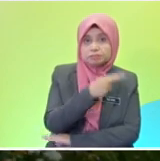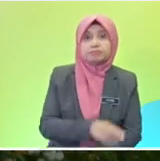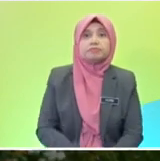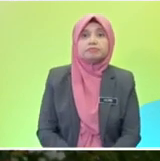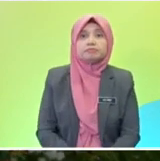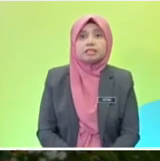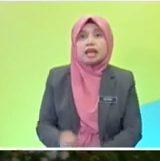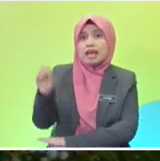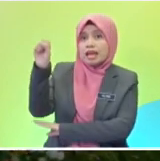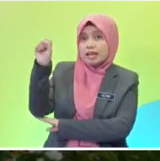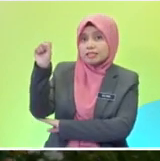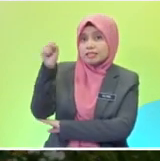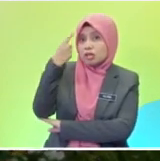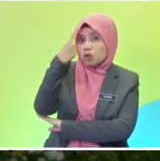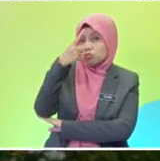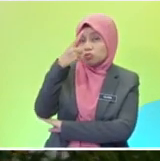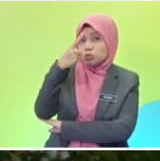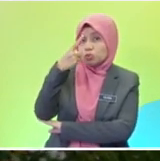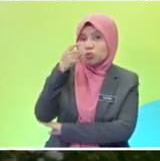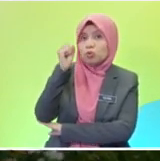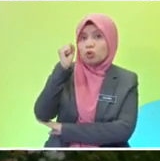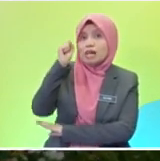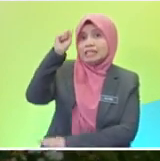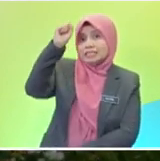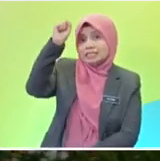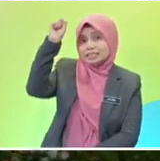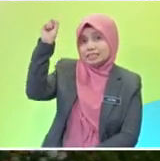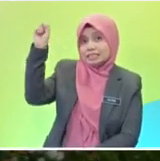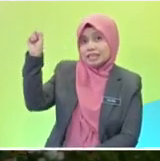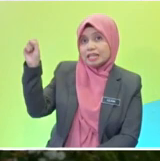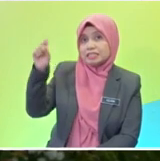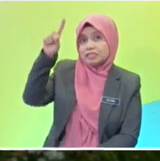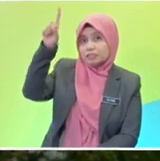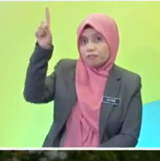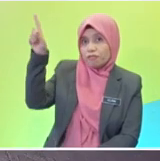And S for sunflower. Sunflower. Yeah.